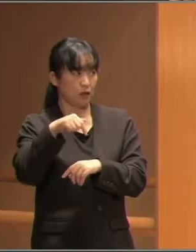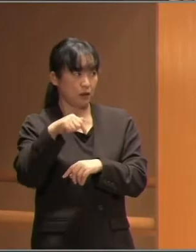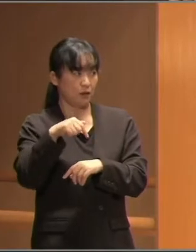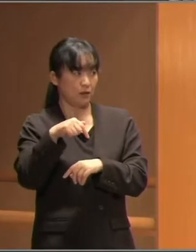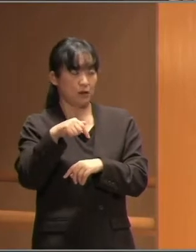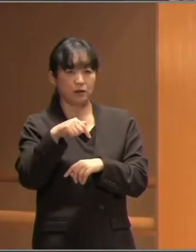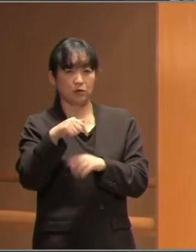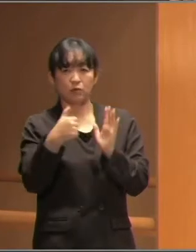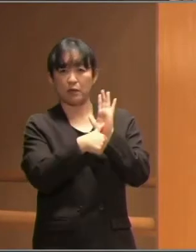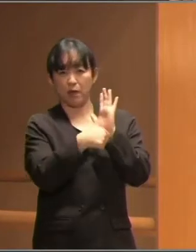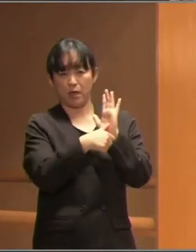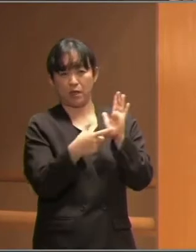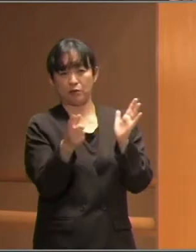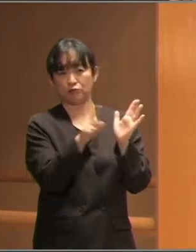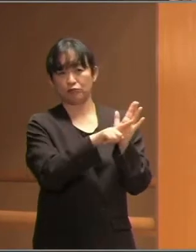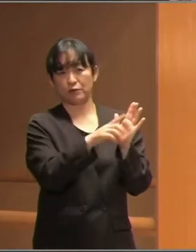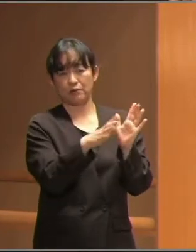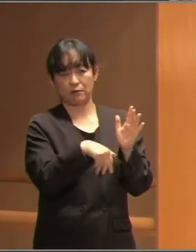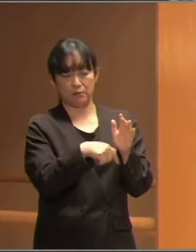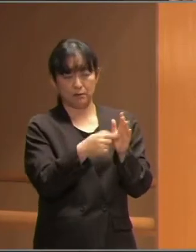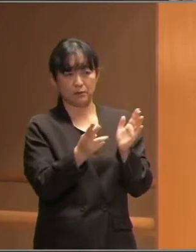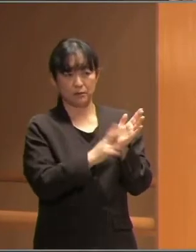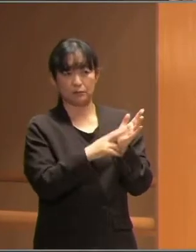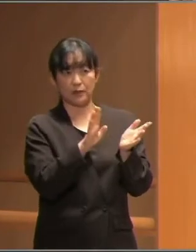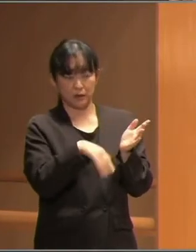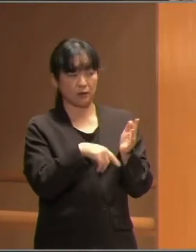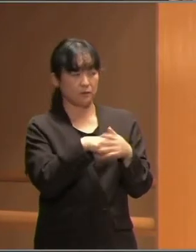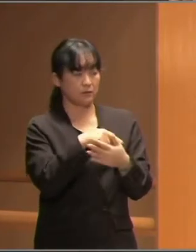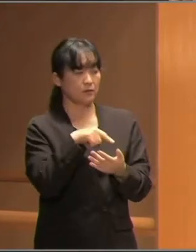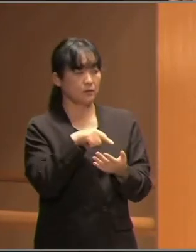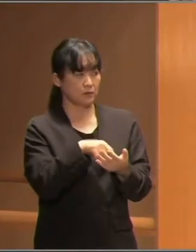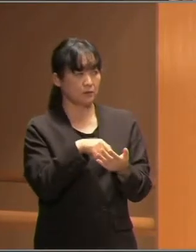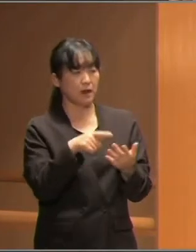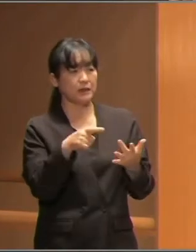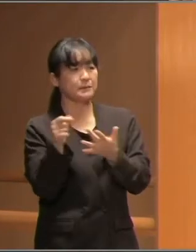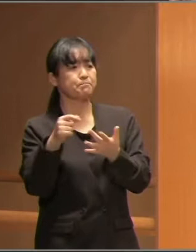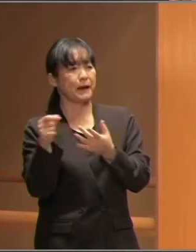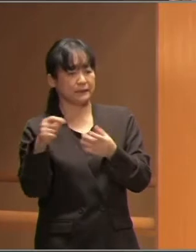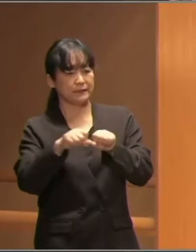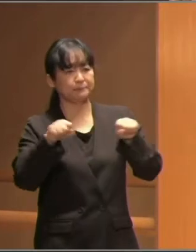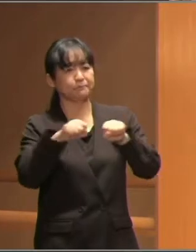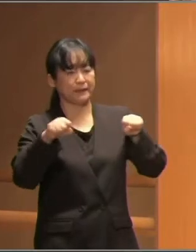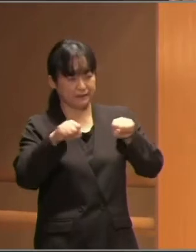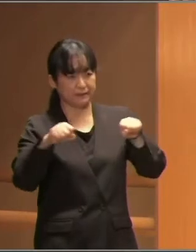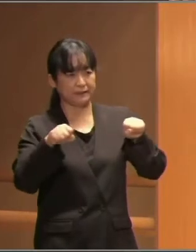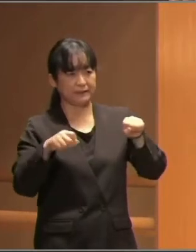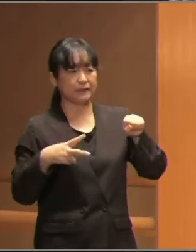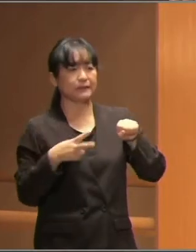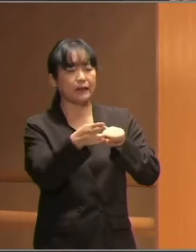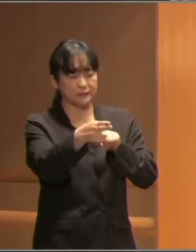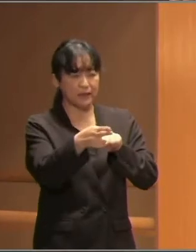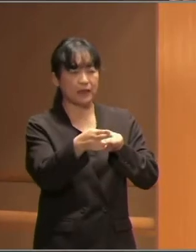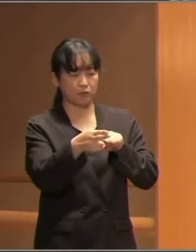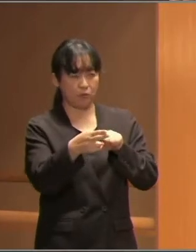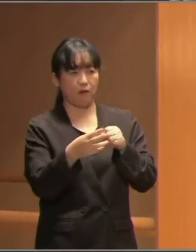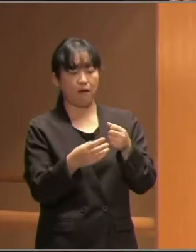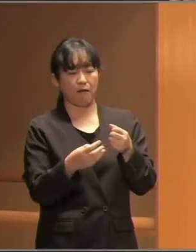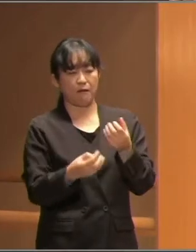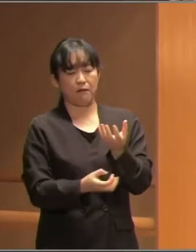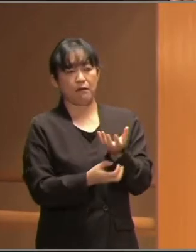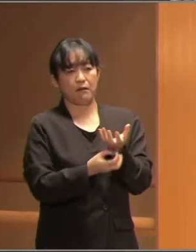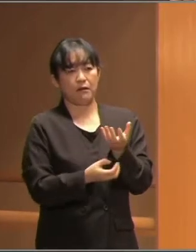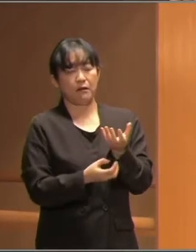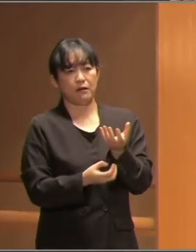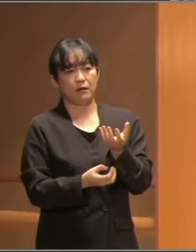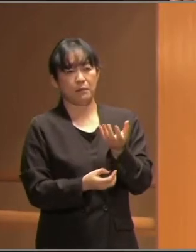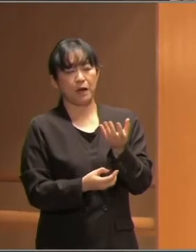NCH has high tensile strength, tensile modulus, and heat distortion